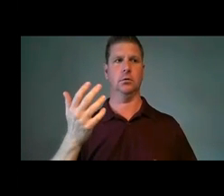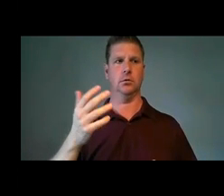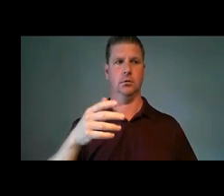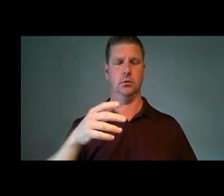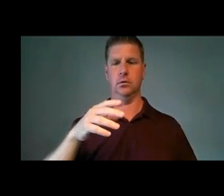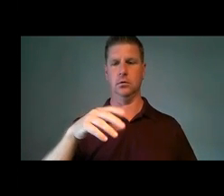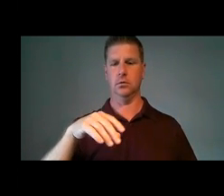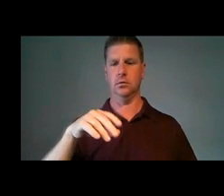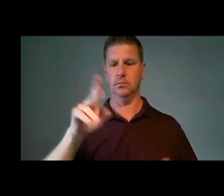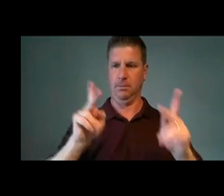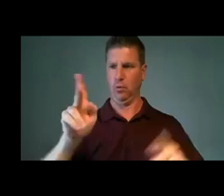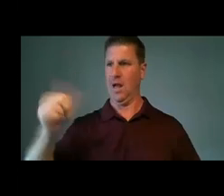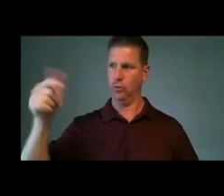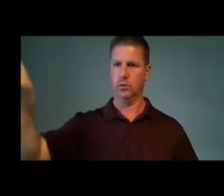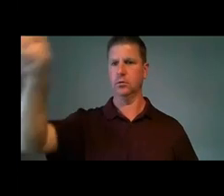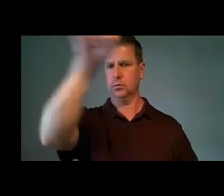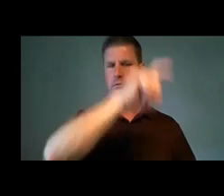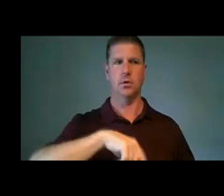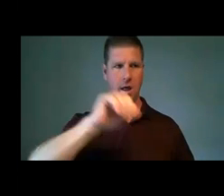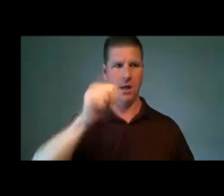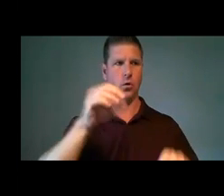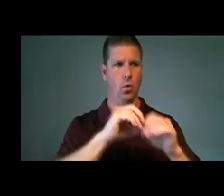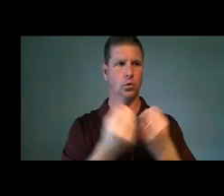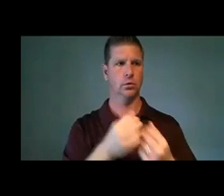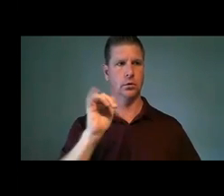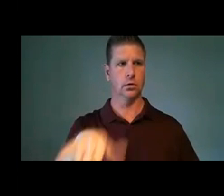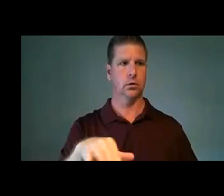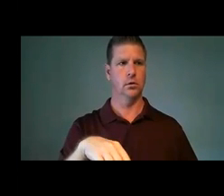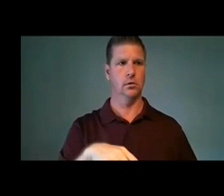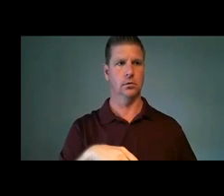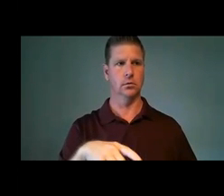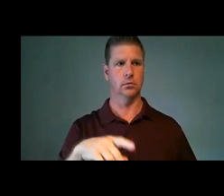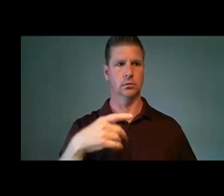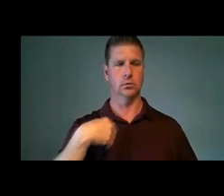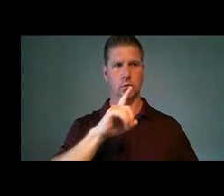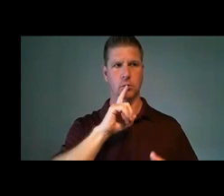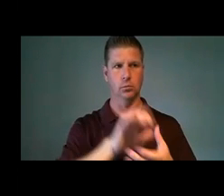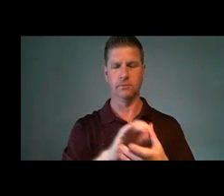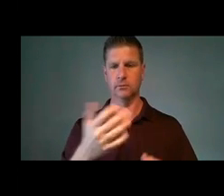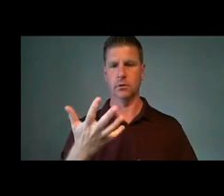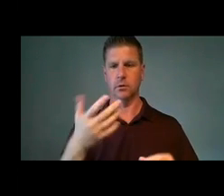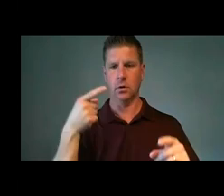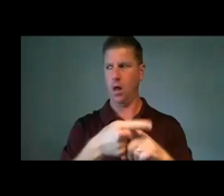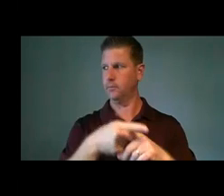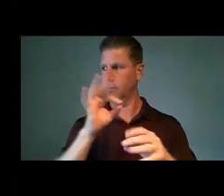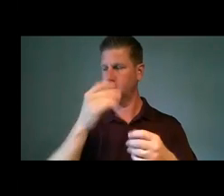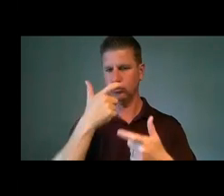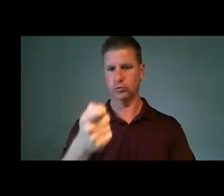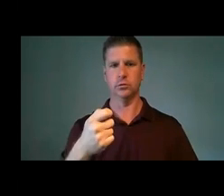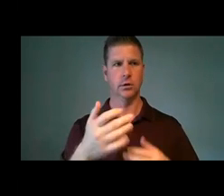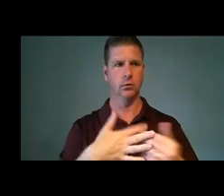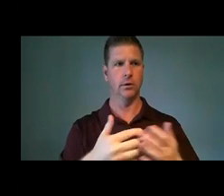that the other organization that doesn't want them. And we believe it's a conflict of interest anyway.